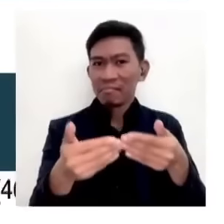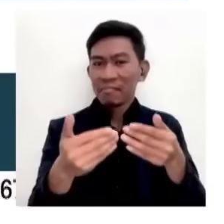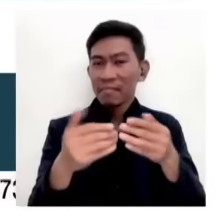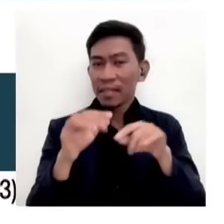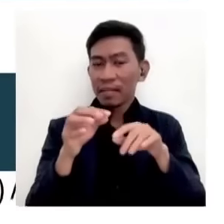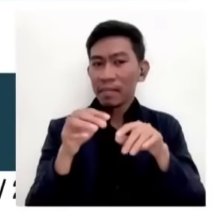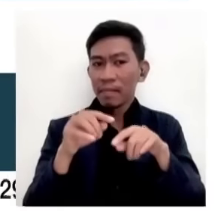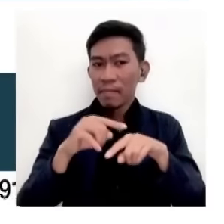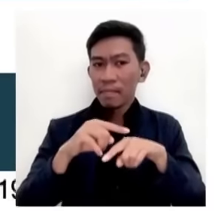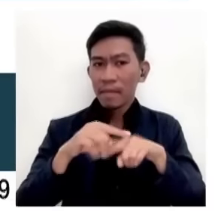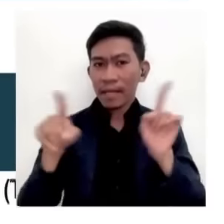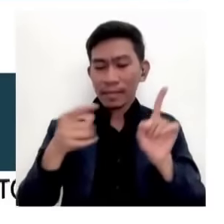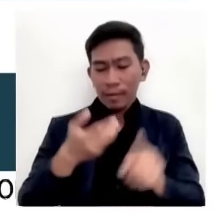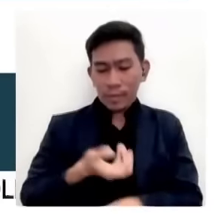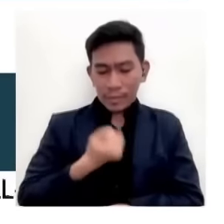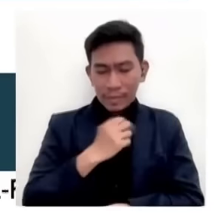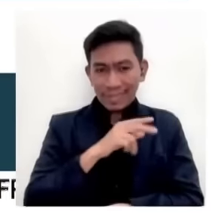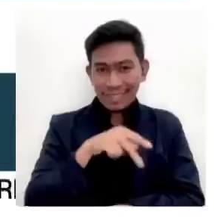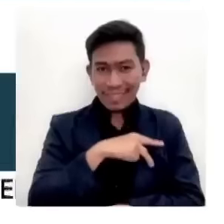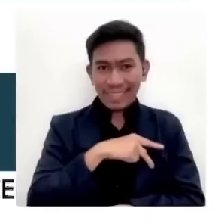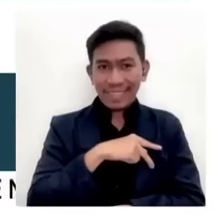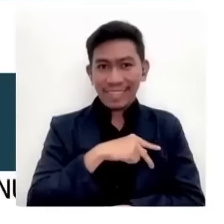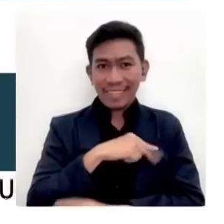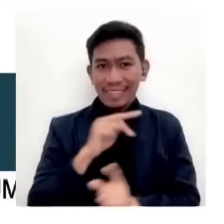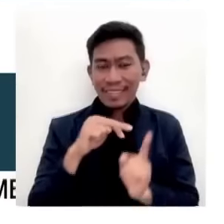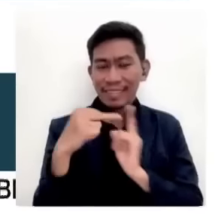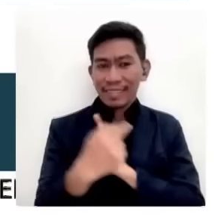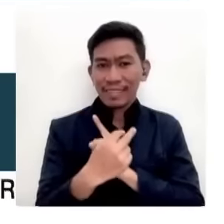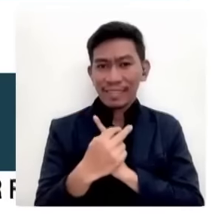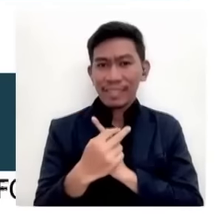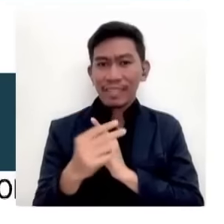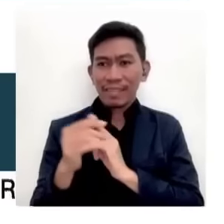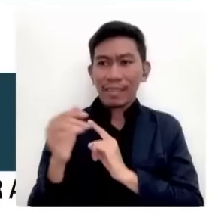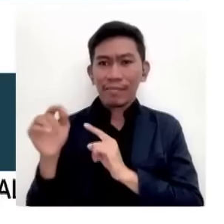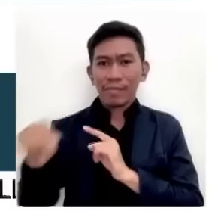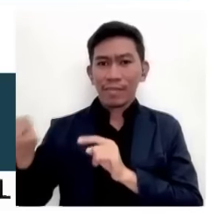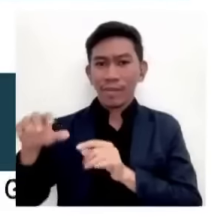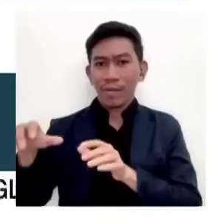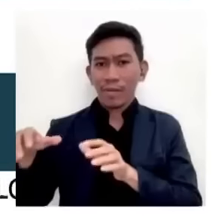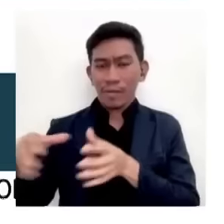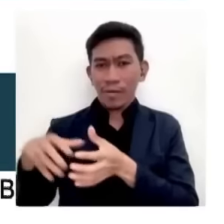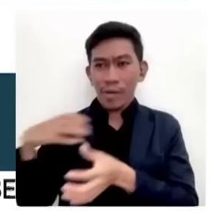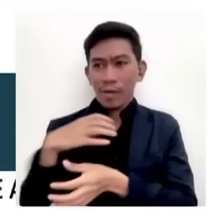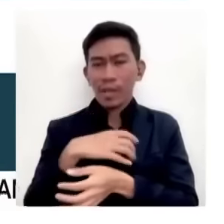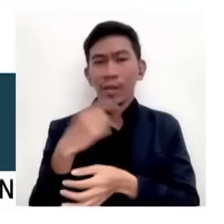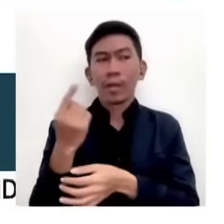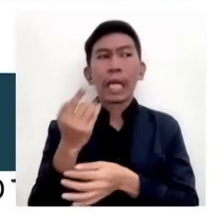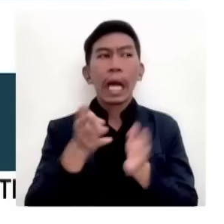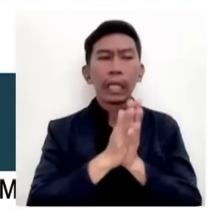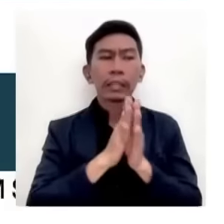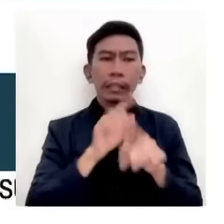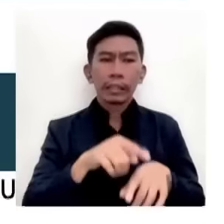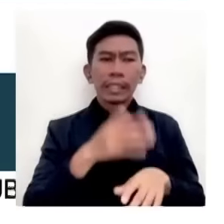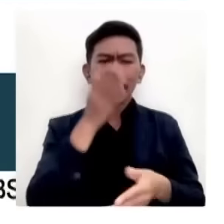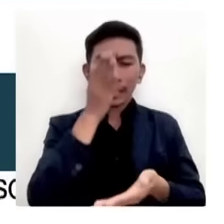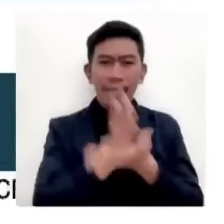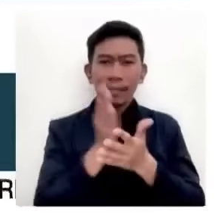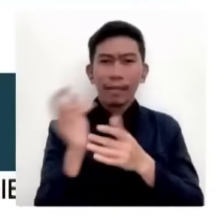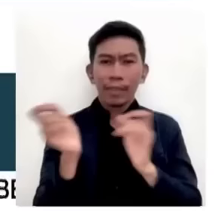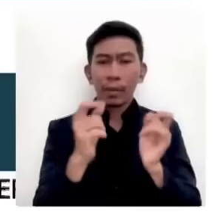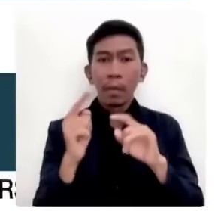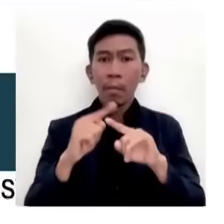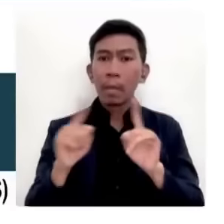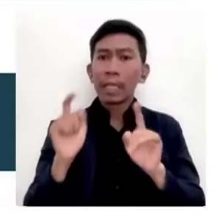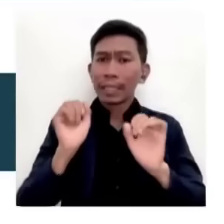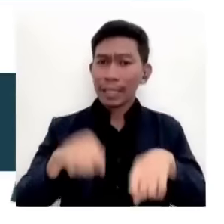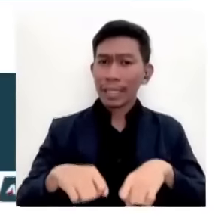My personal stand, we can only, they're asking for a ceasefire, but, we can only have a ceasefire as long as the PI,